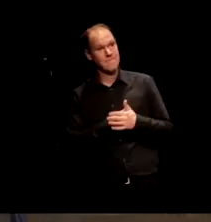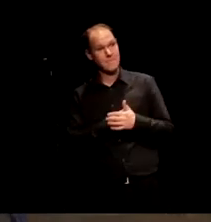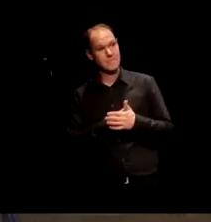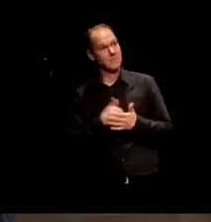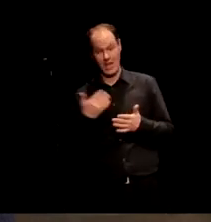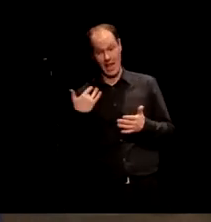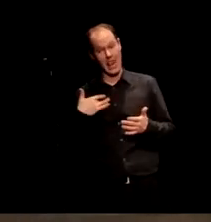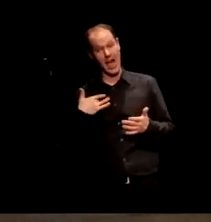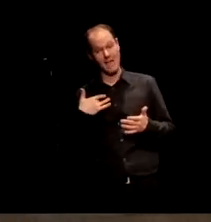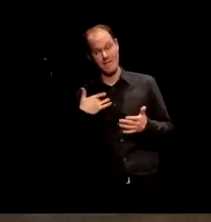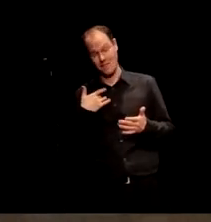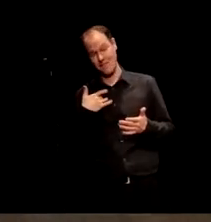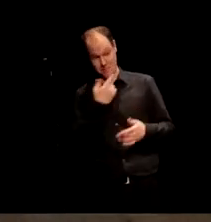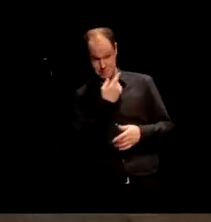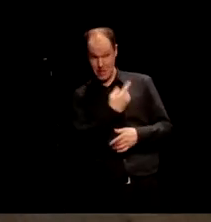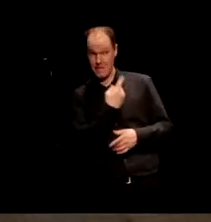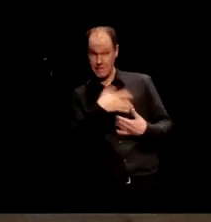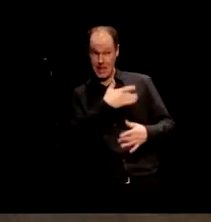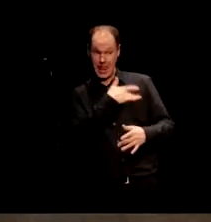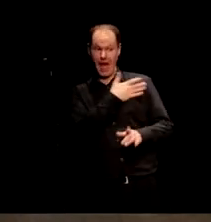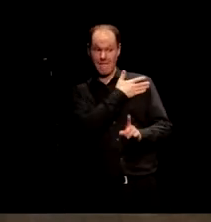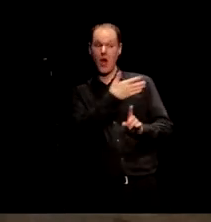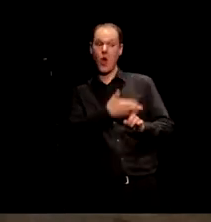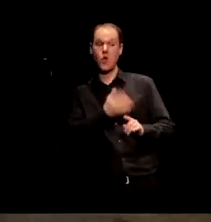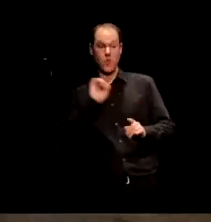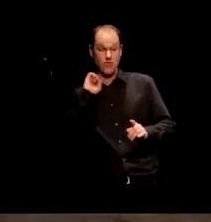Myrtle, life has hurt you cruelly, hasn't it?